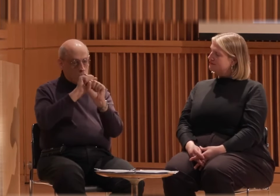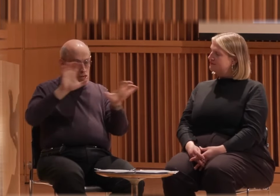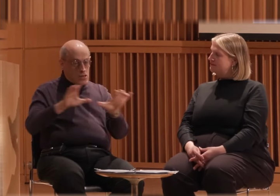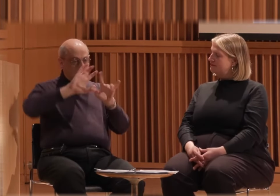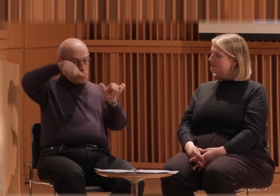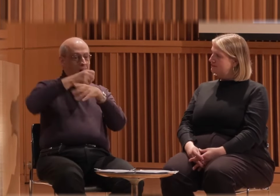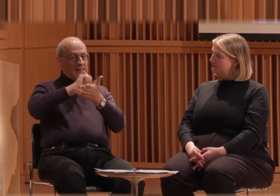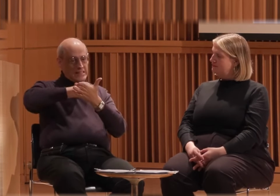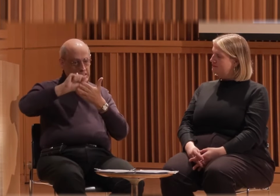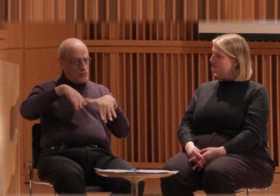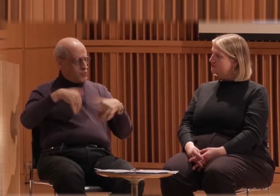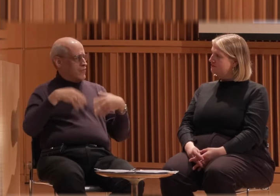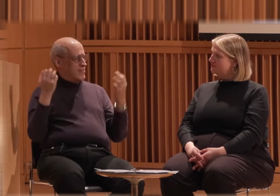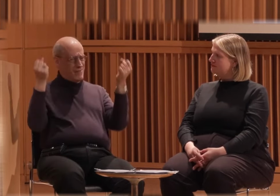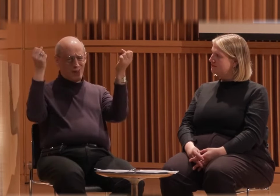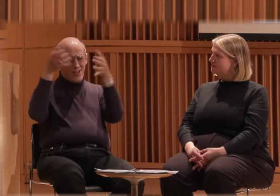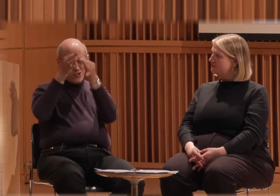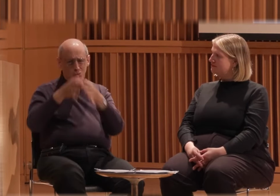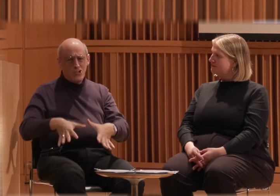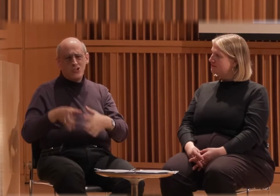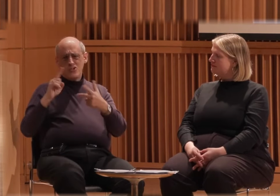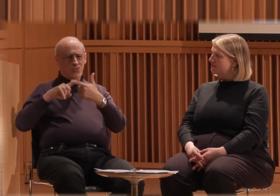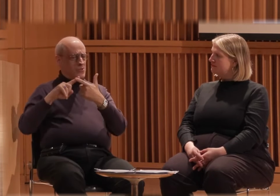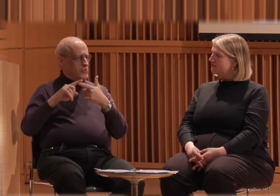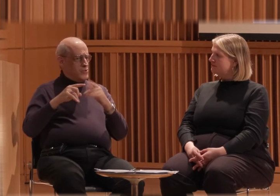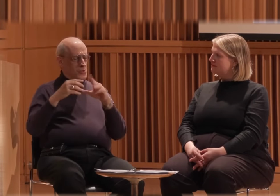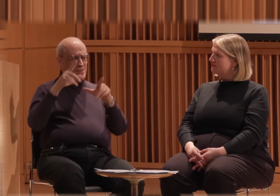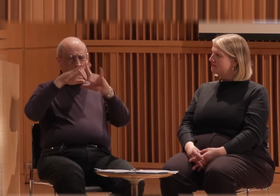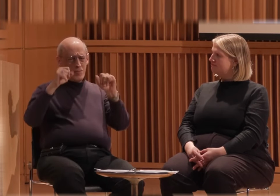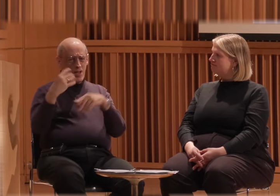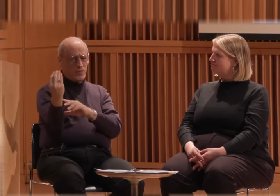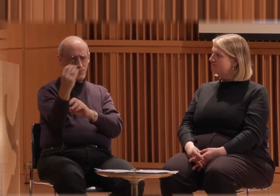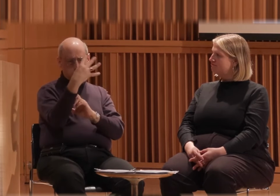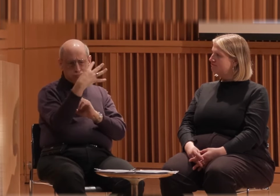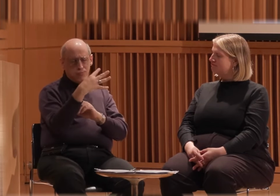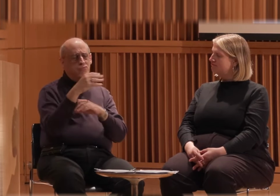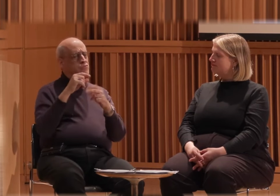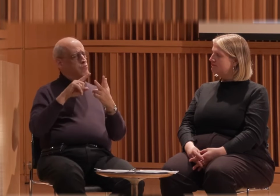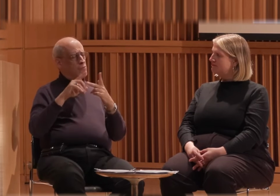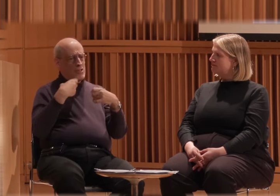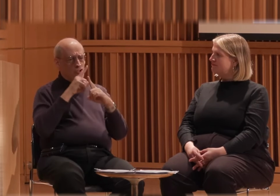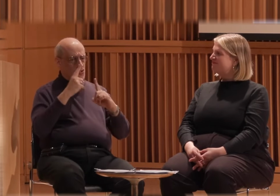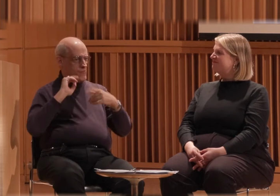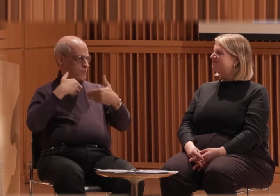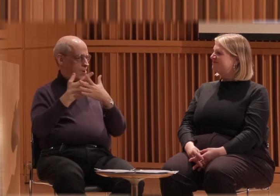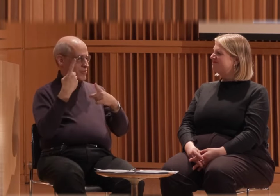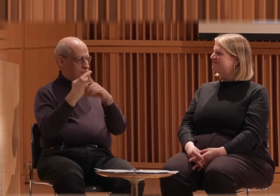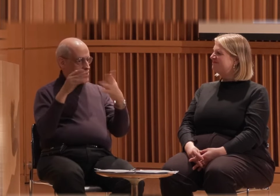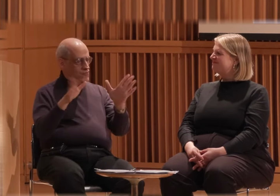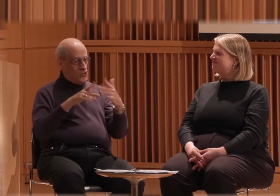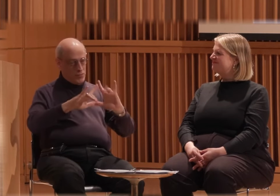it, everything from the ASL sign interpretation to the simulcast to, you know, just making sure we got to the right room and